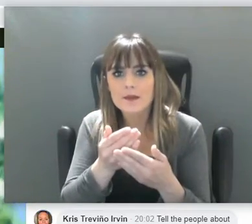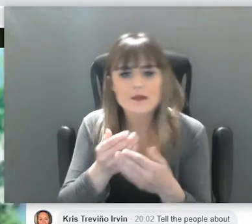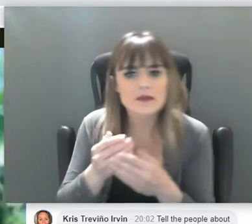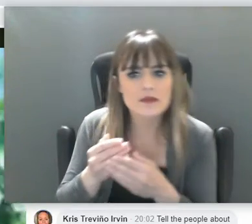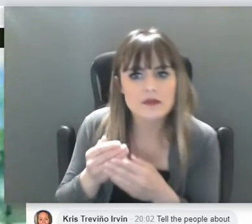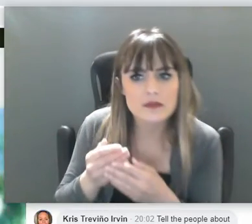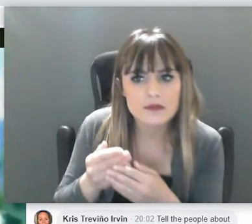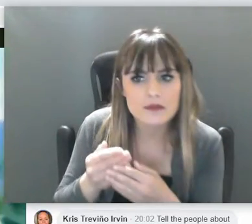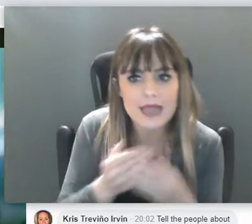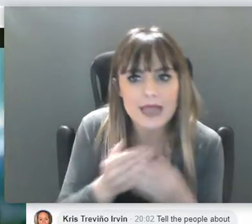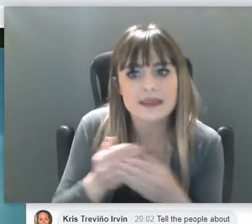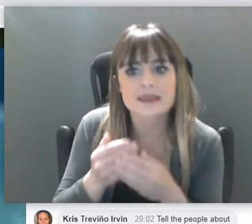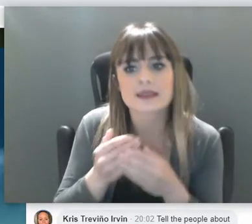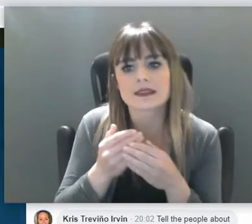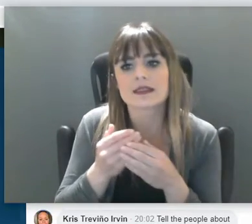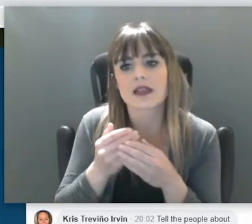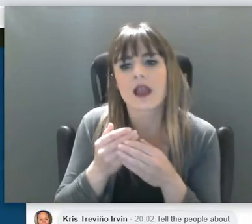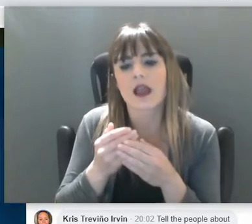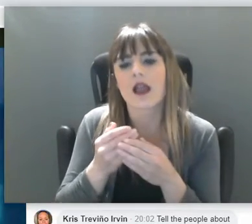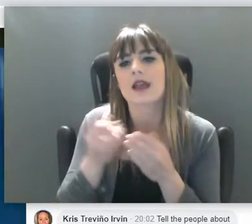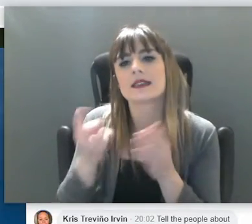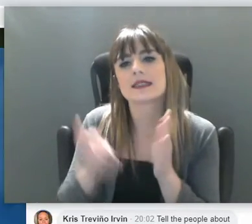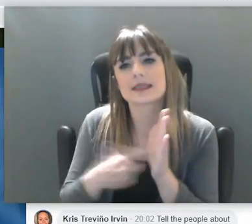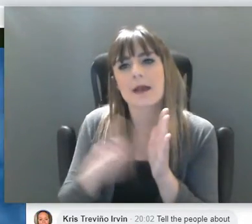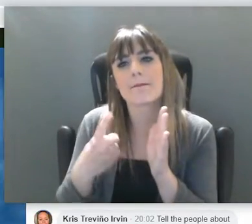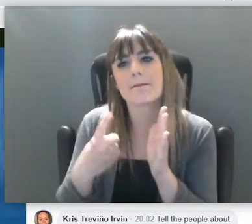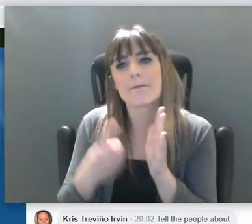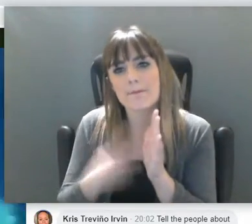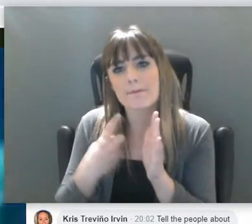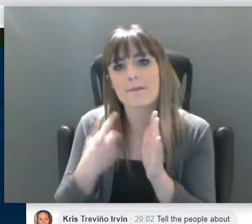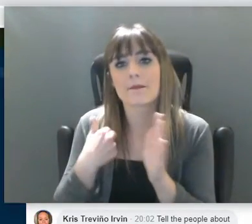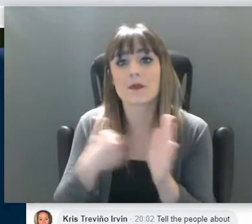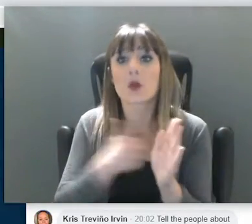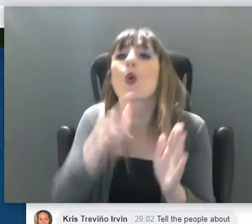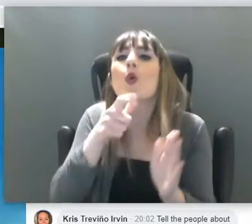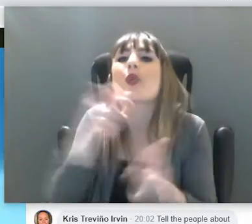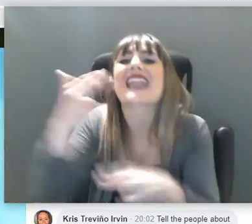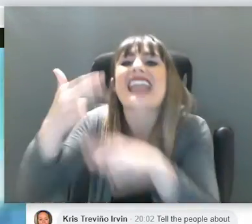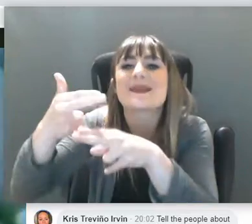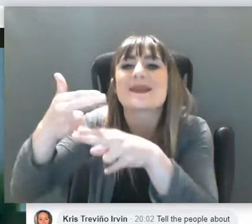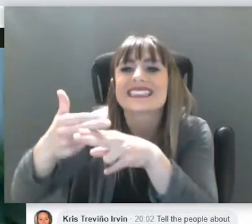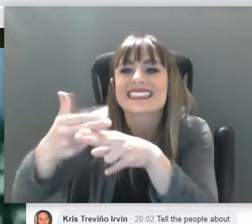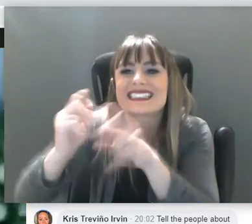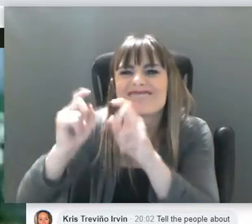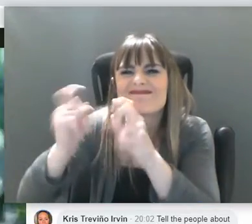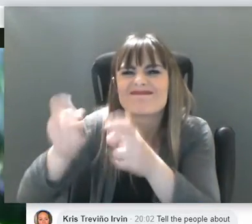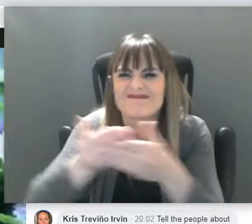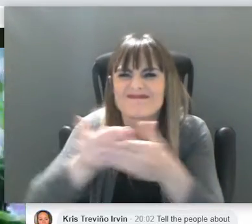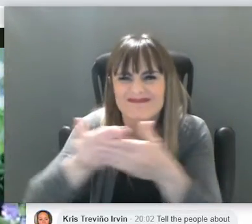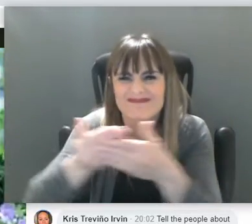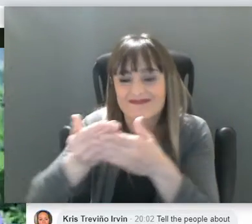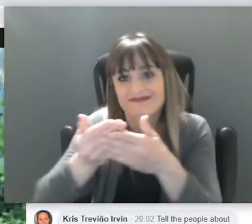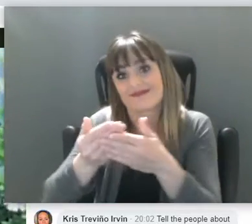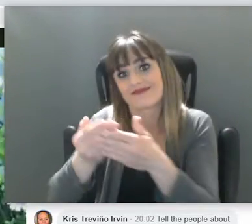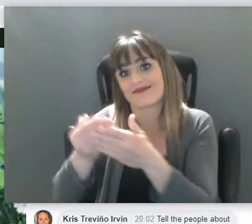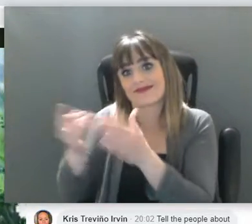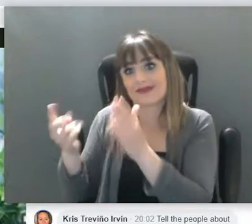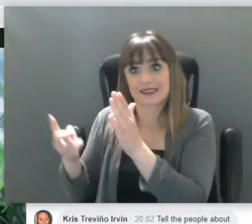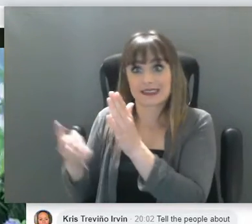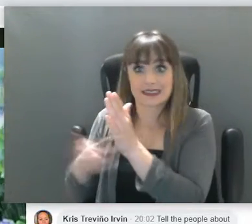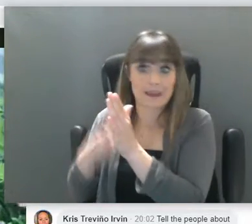opportunity. Sometimes we do naming contests, and then sometimes the zoo they come from has